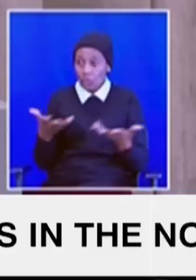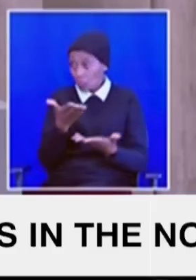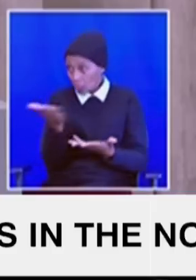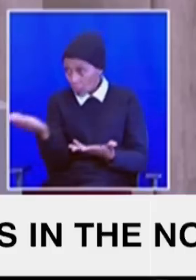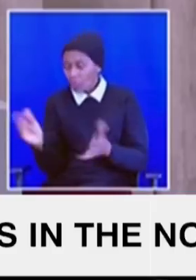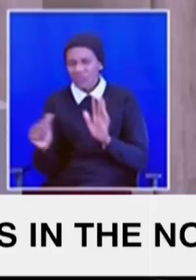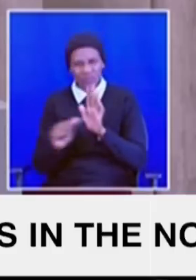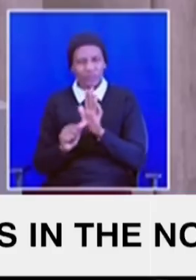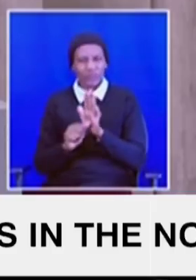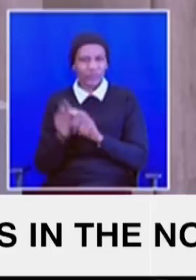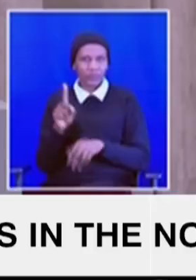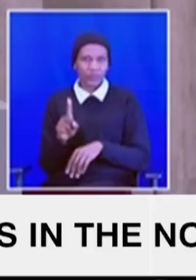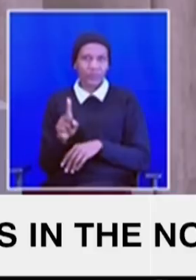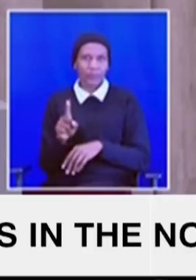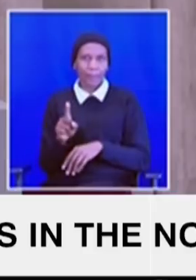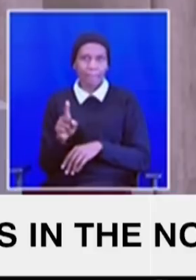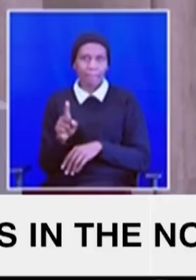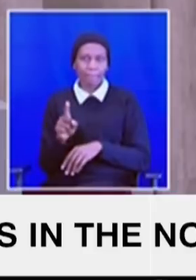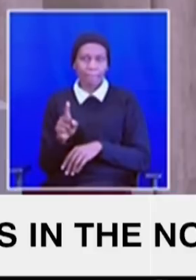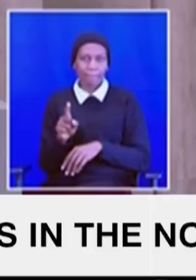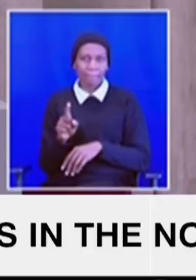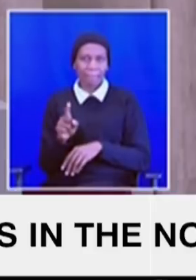to